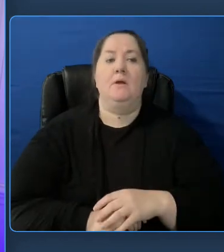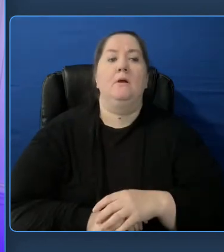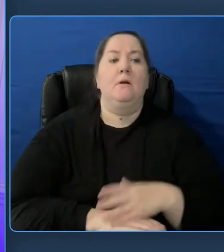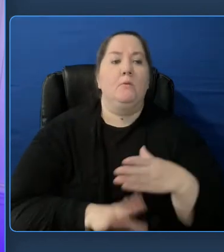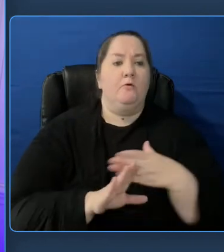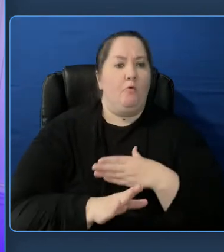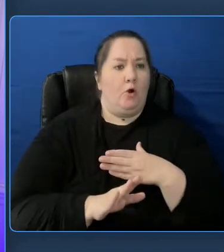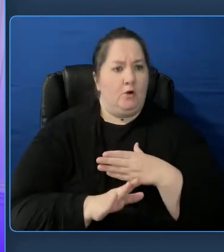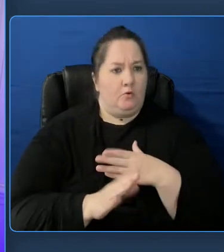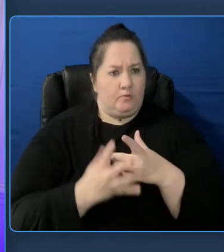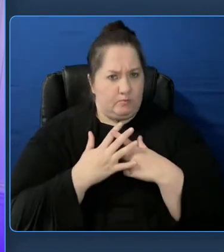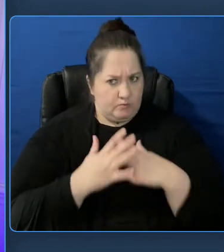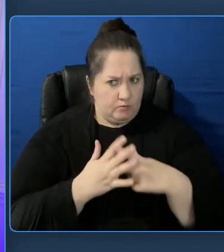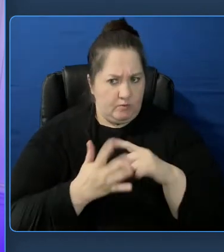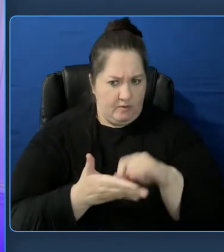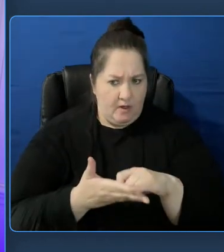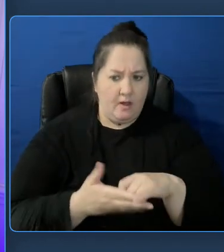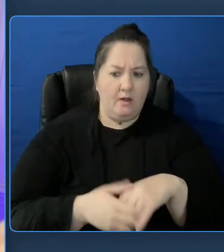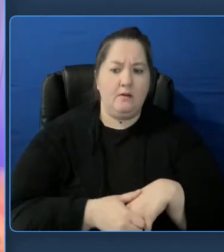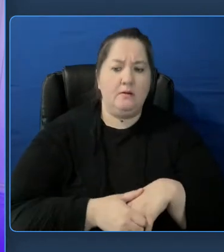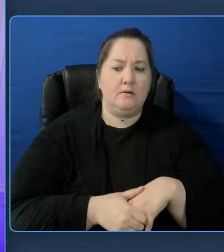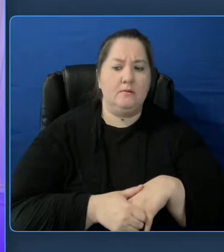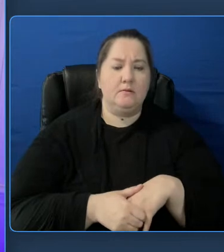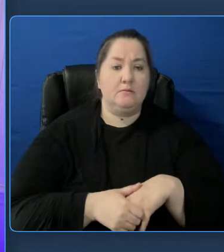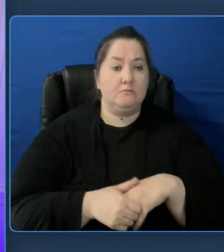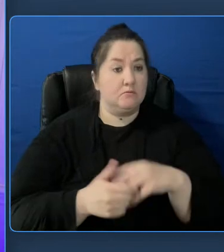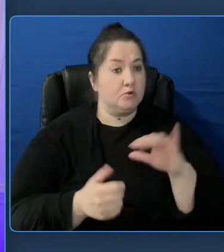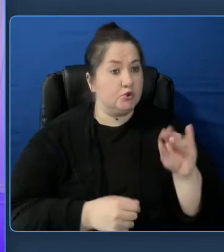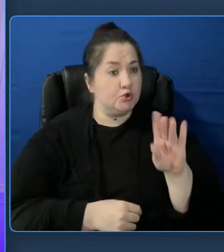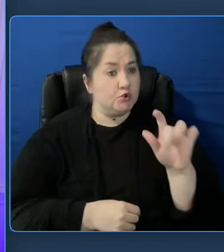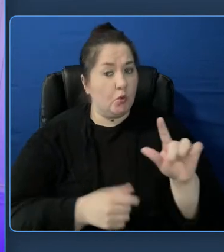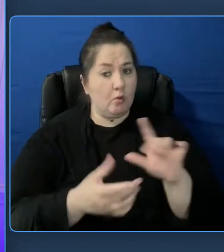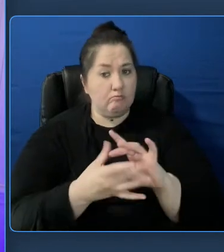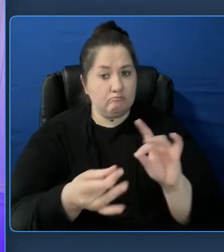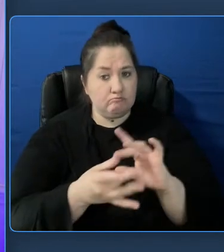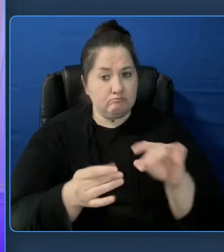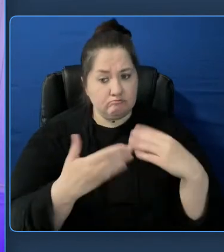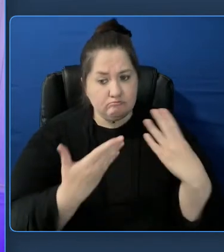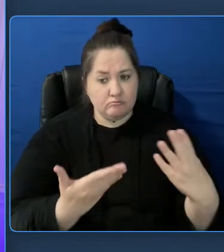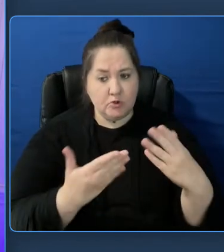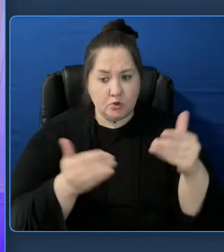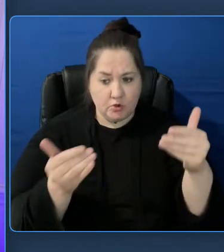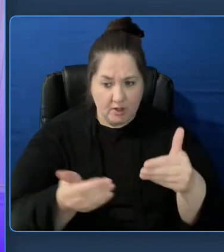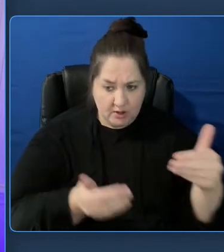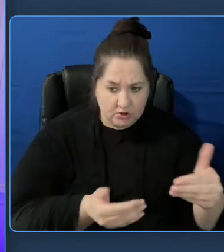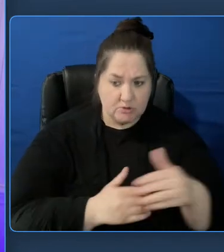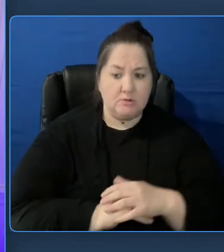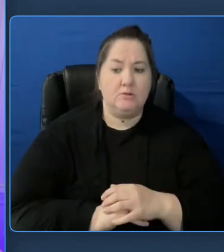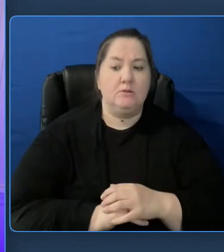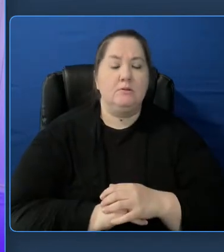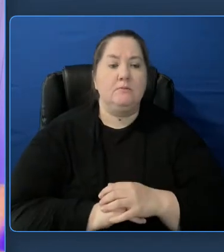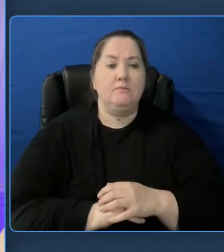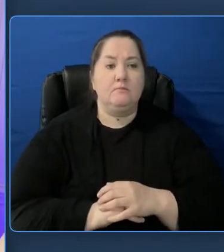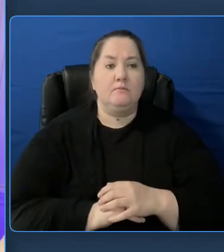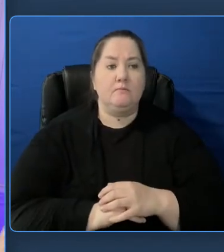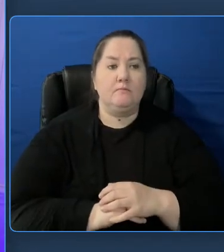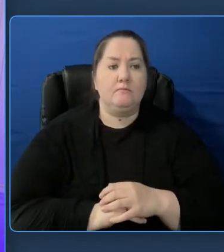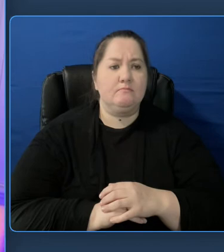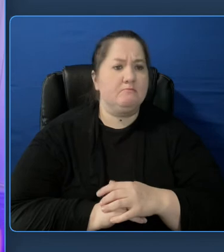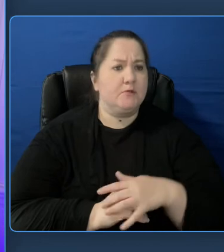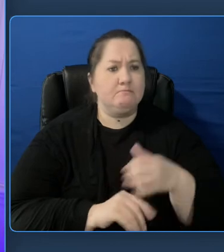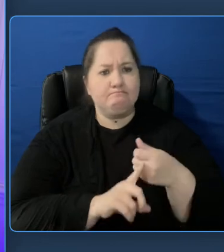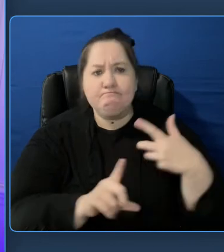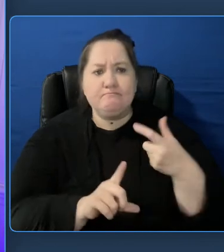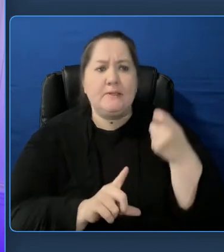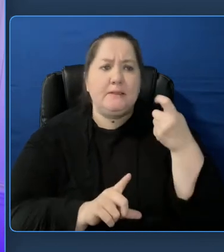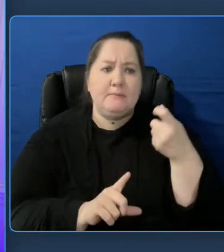get to those, I just wanted to let Joel do a quick introduction. And so Joel, could you just tell us a little bit about